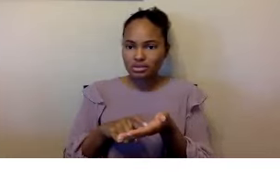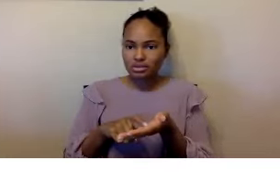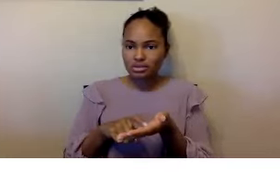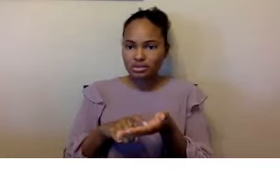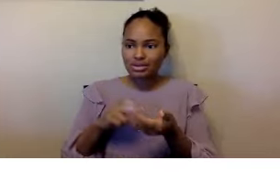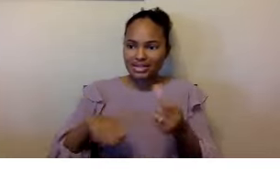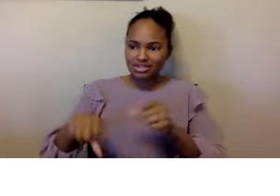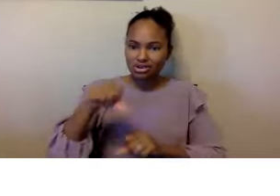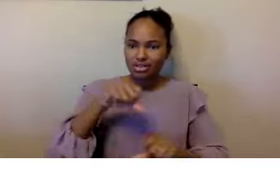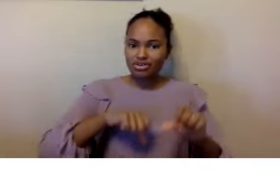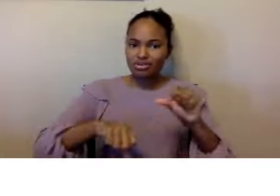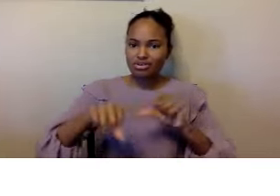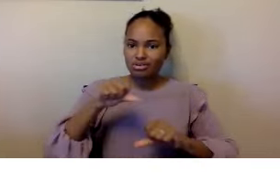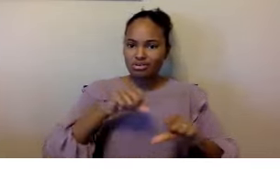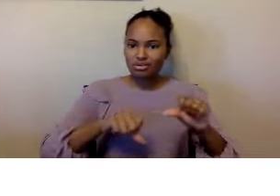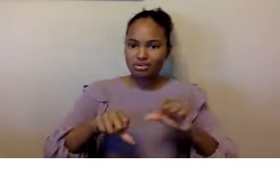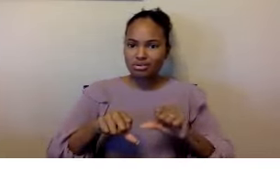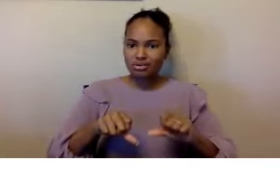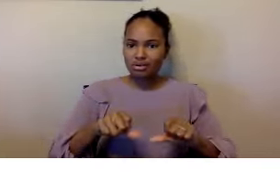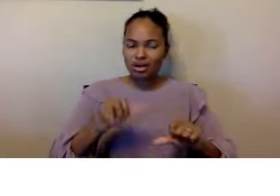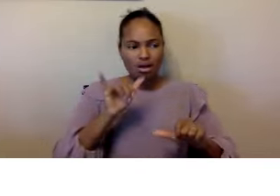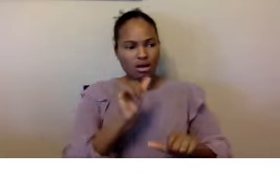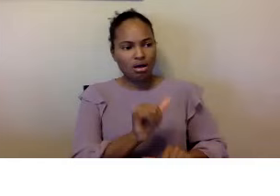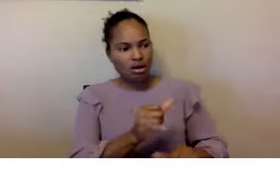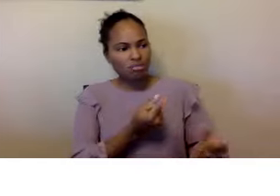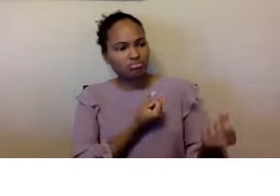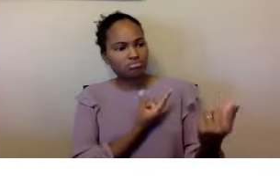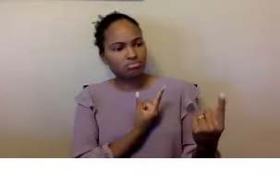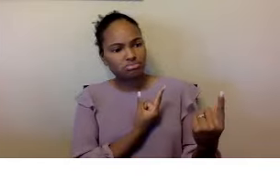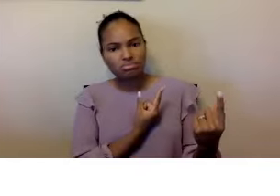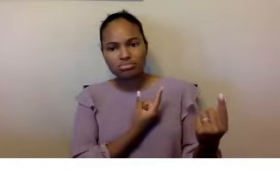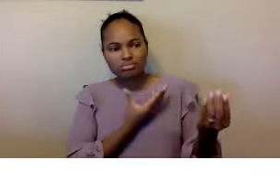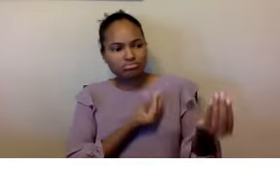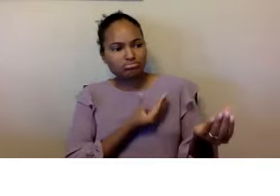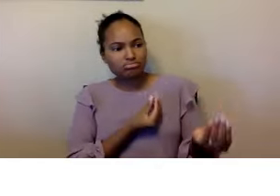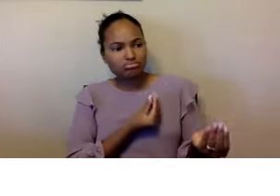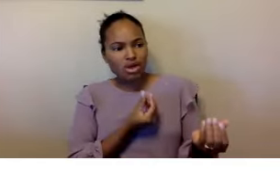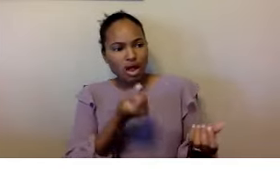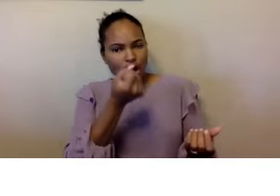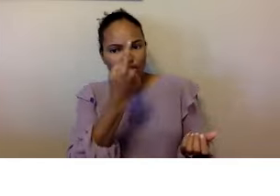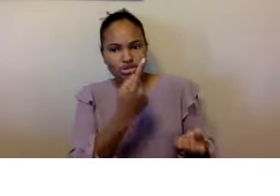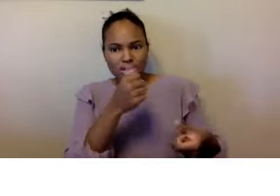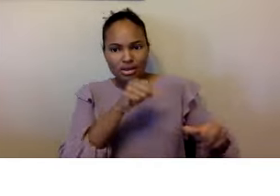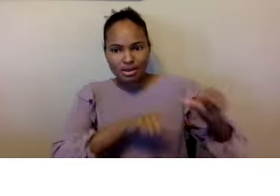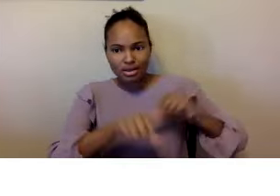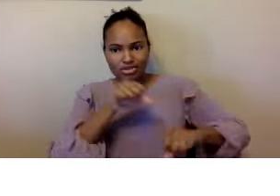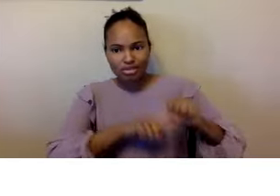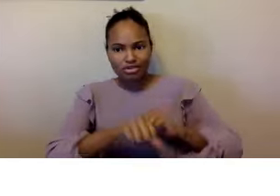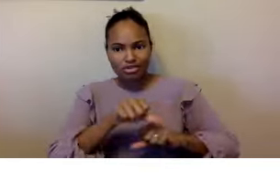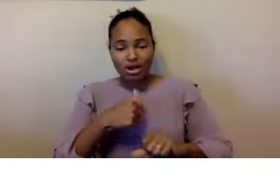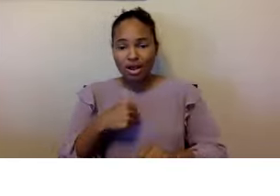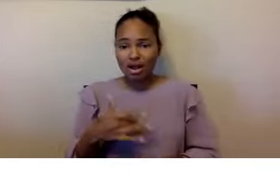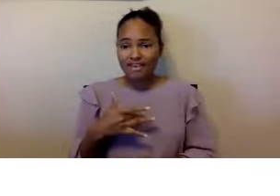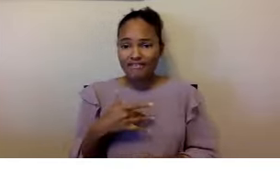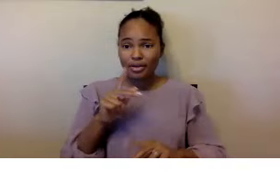each other's struggles and what we're going through. I feel like people without disabilities